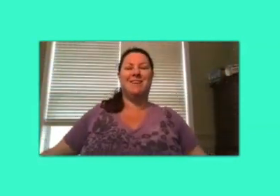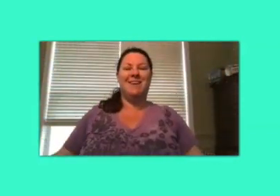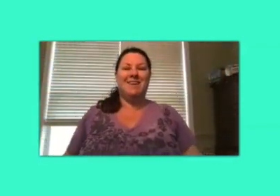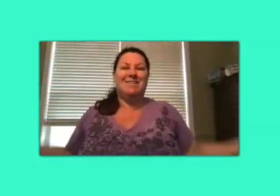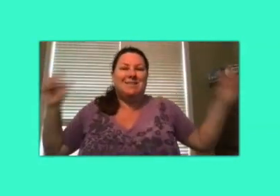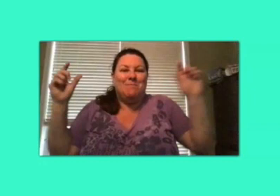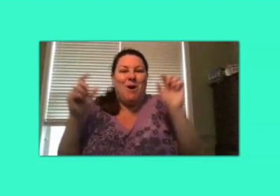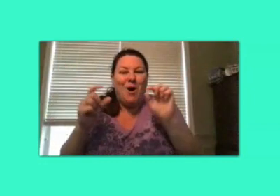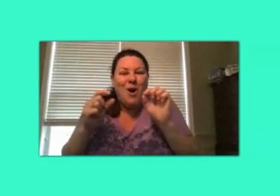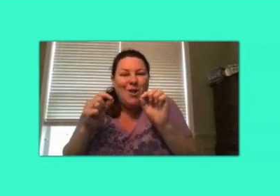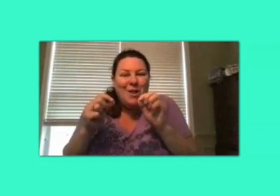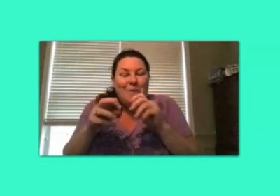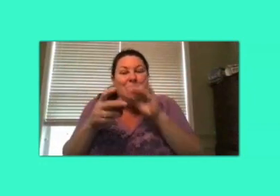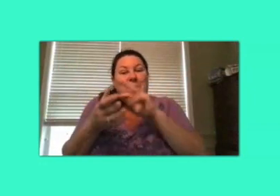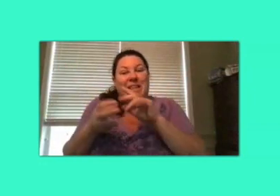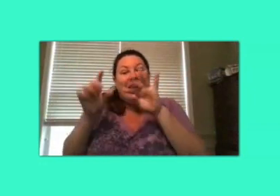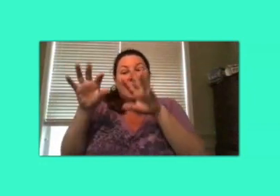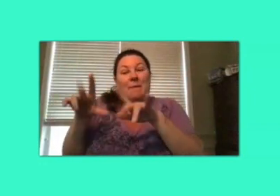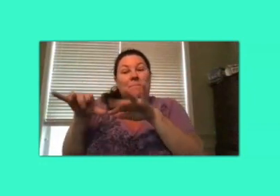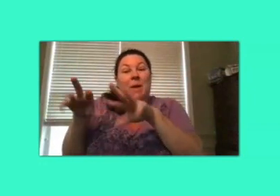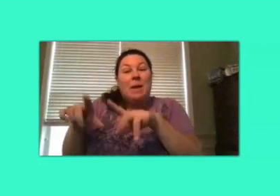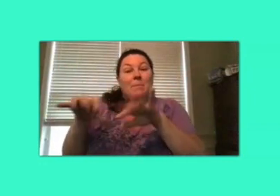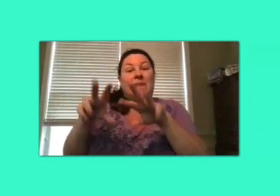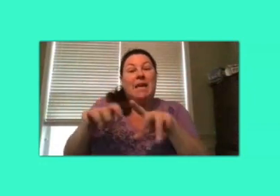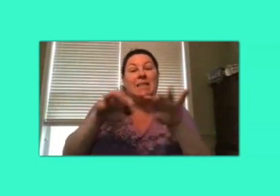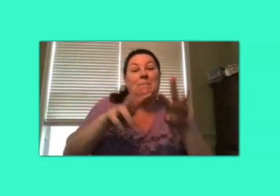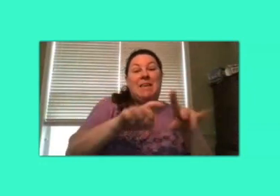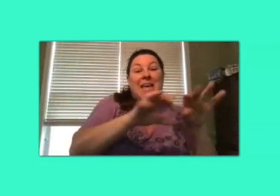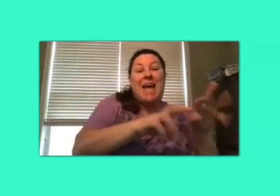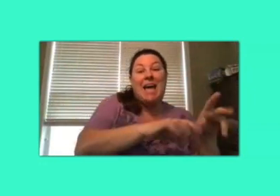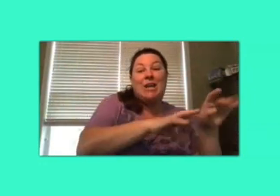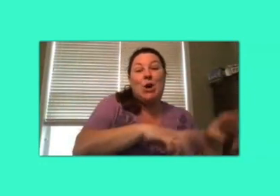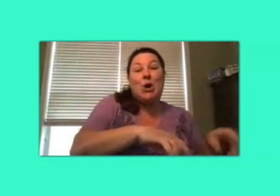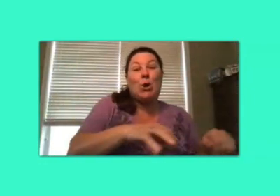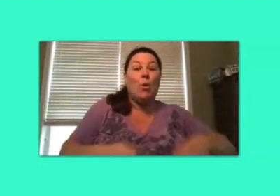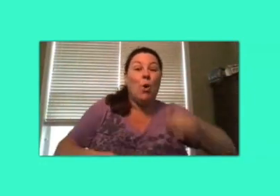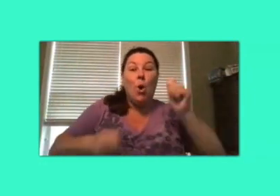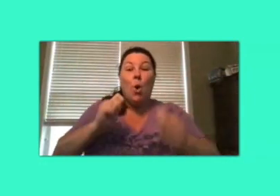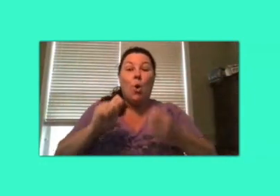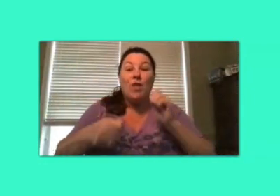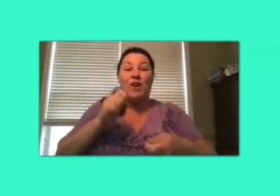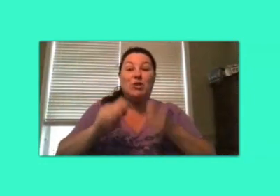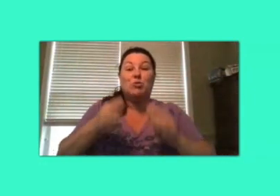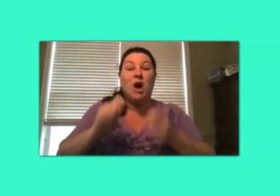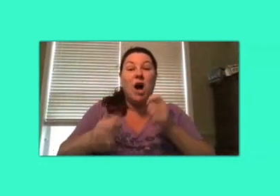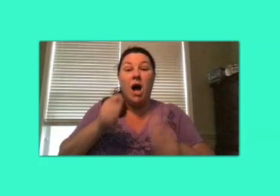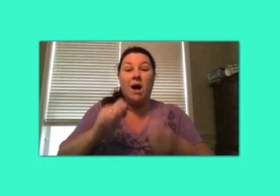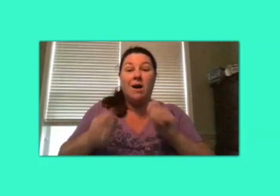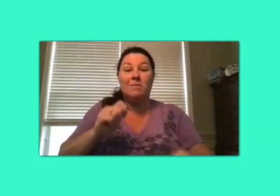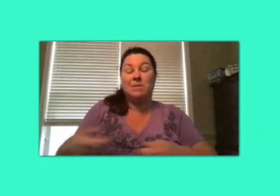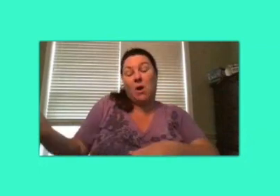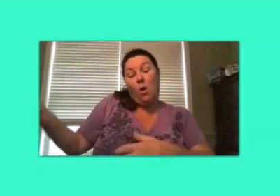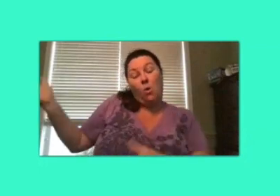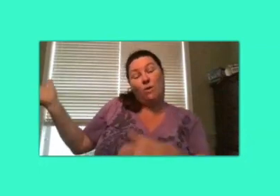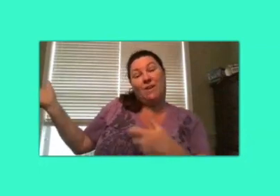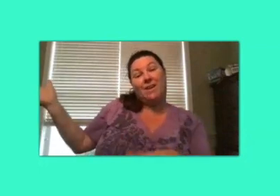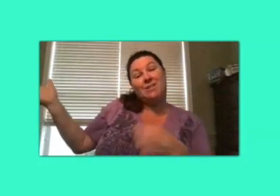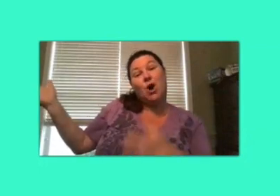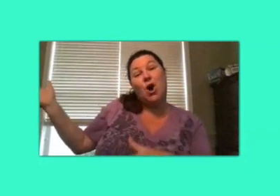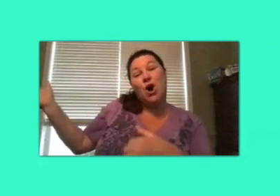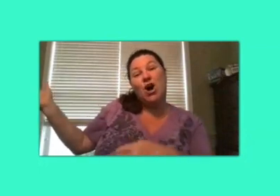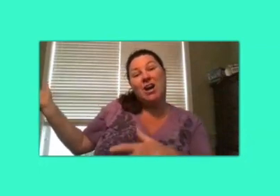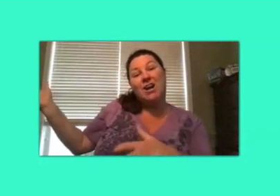skills. Small would be like playing the piano or the drums or